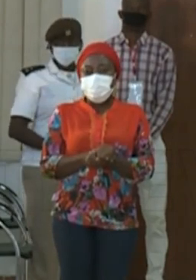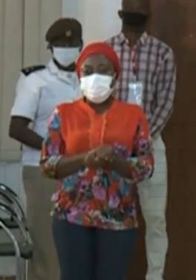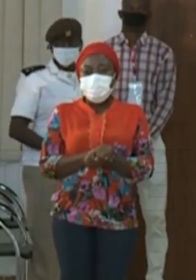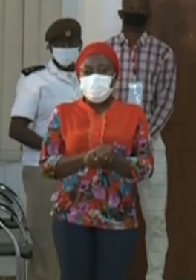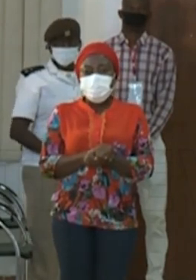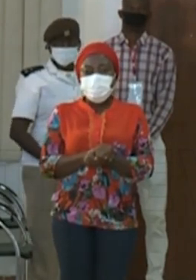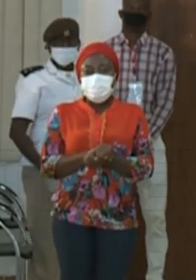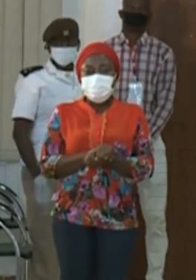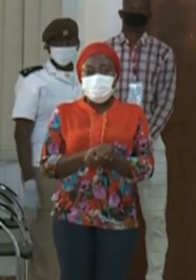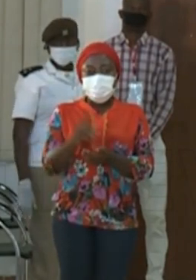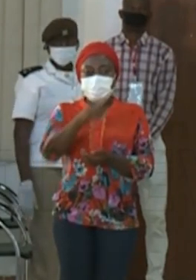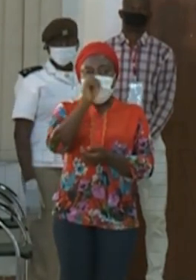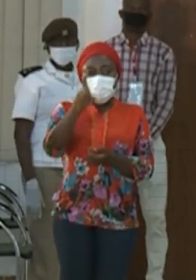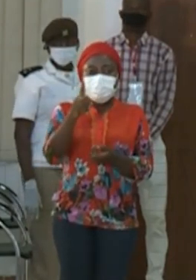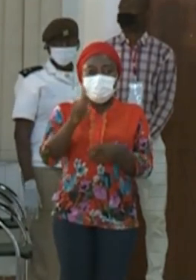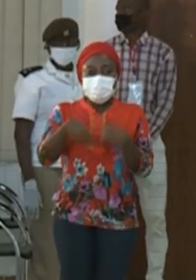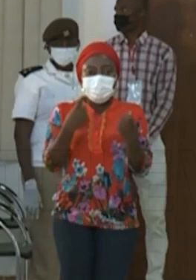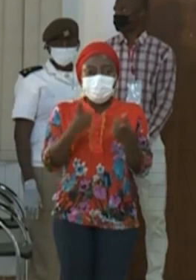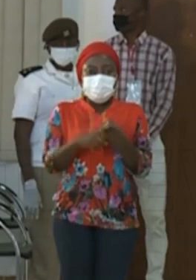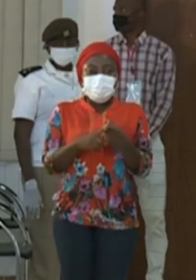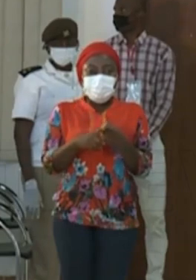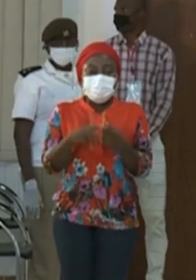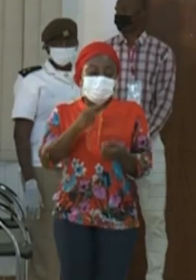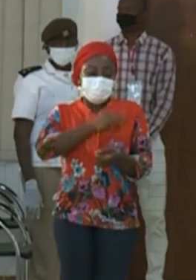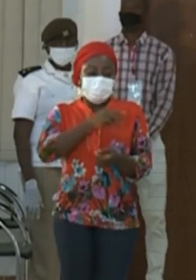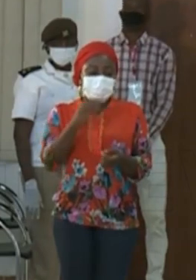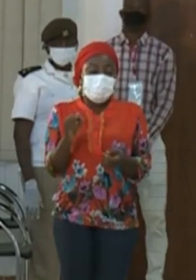My question is for the Minister of Interior.